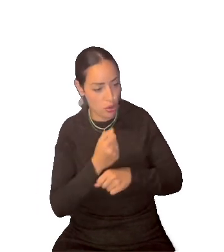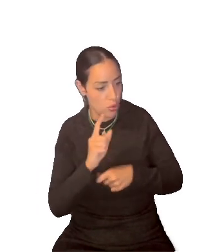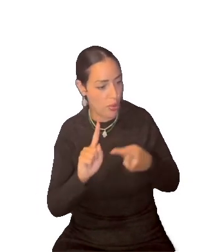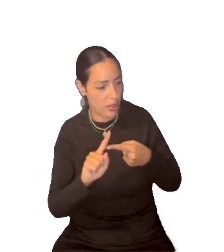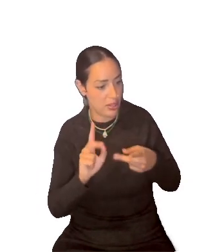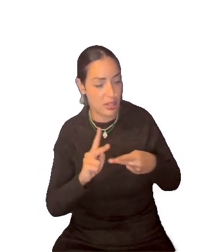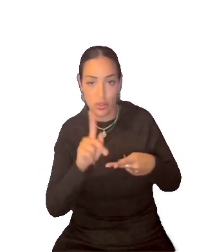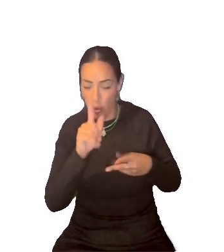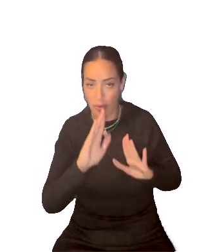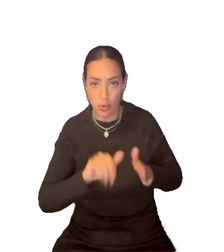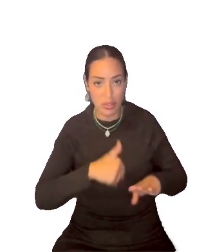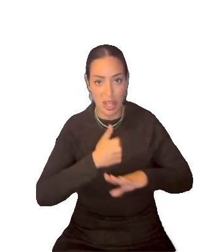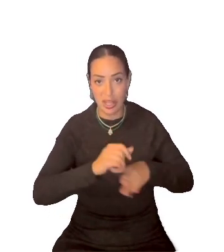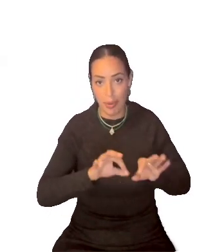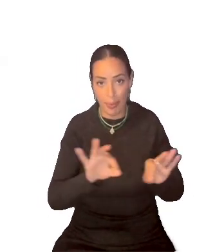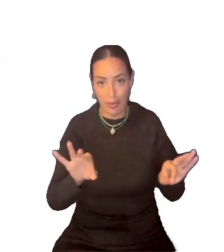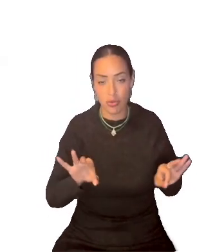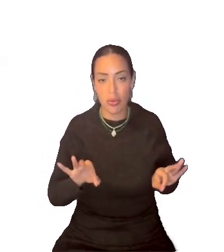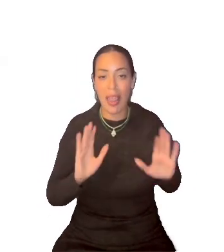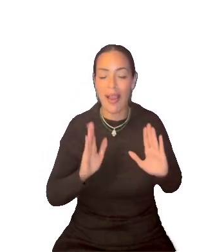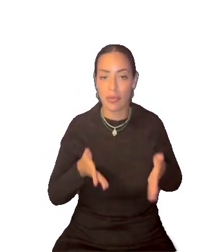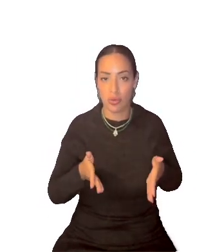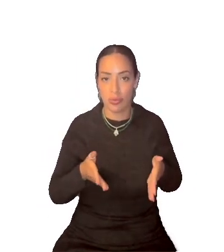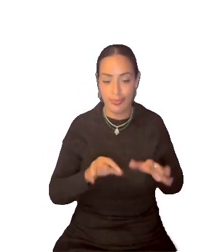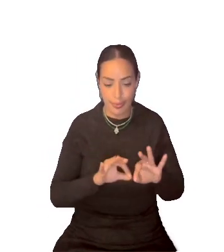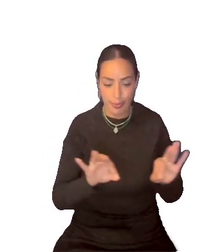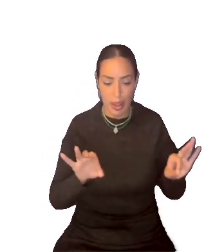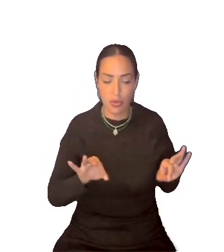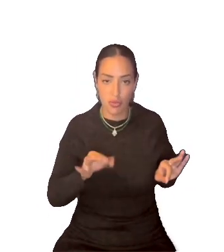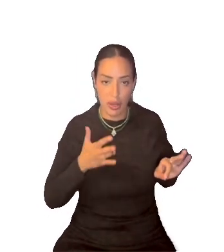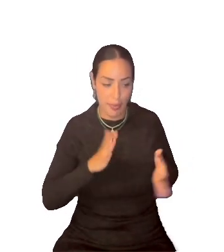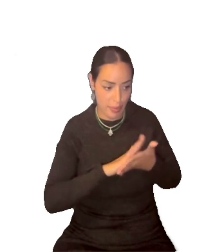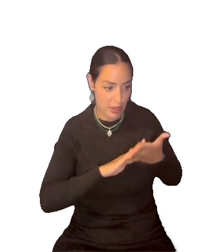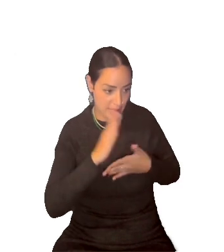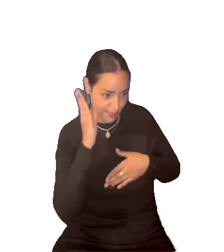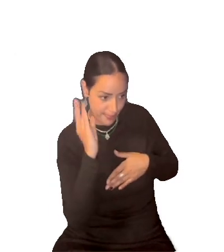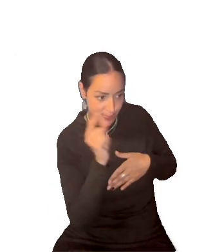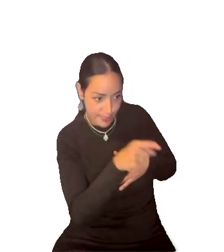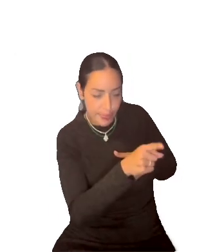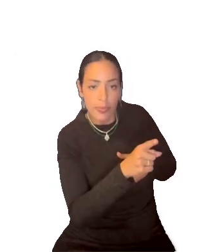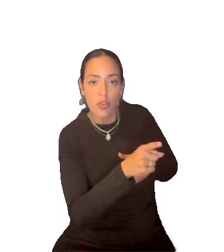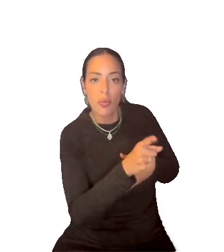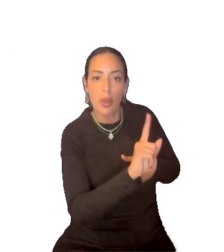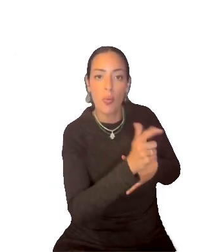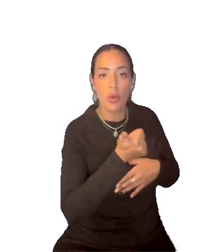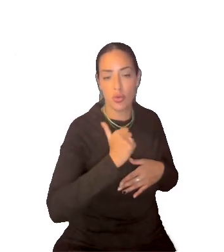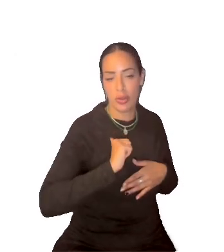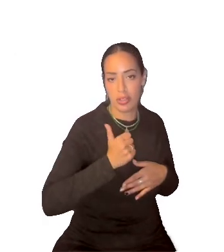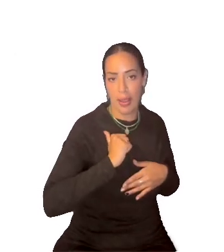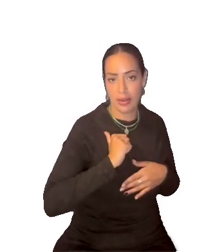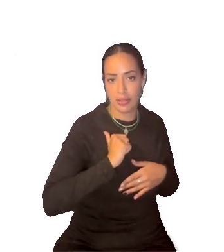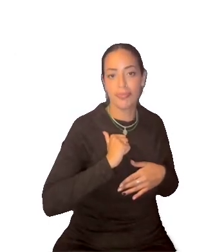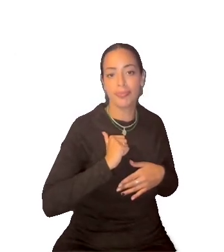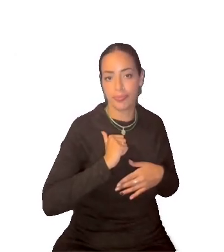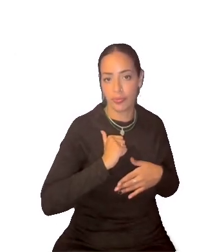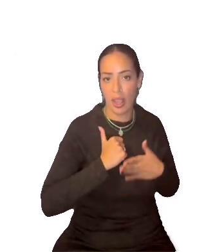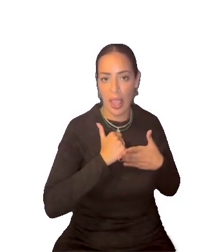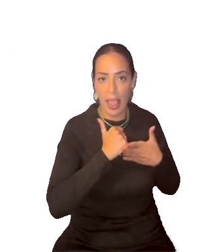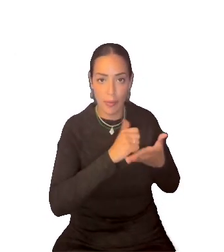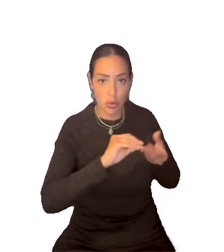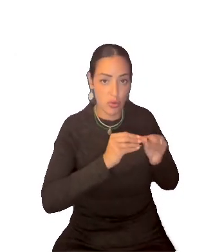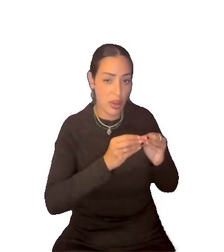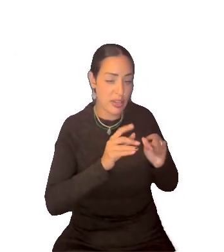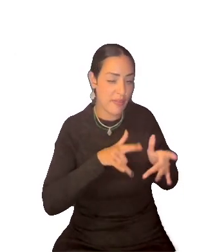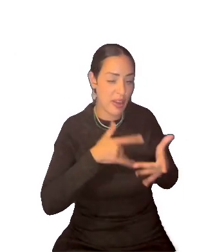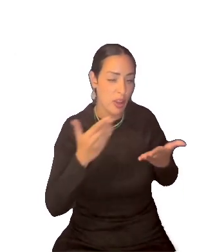liaison role. Essentially, boundaries are a way of letting someone know what to expect, and in doing so, it helps to create a sense